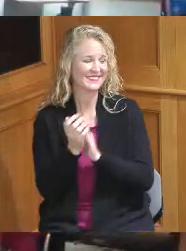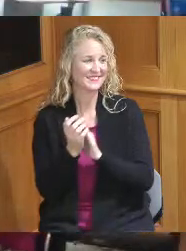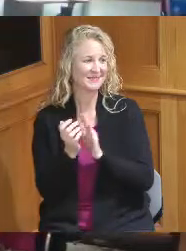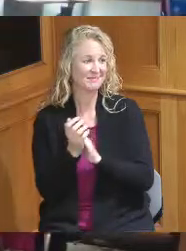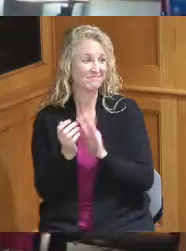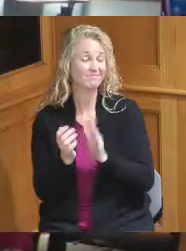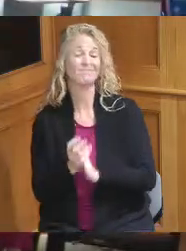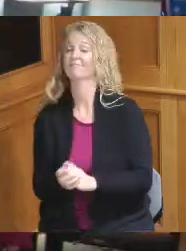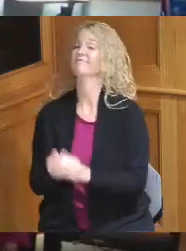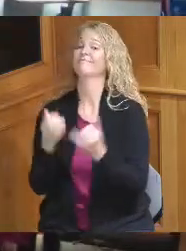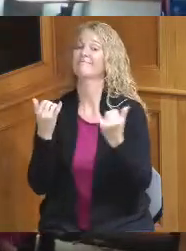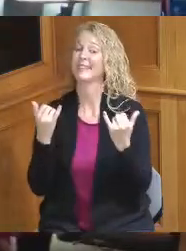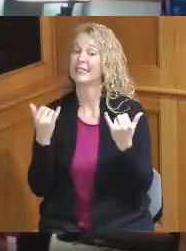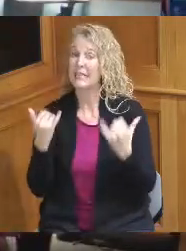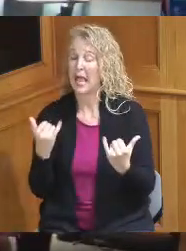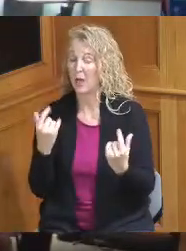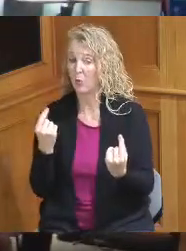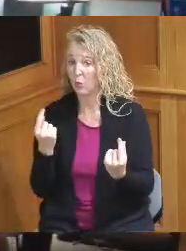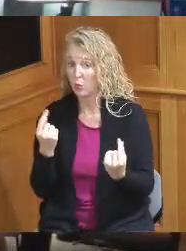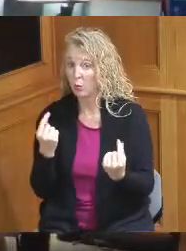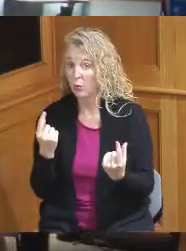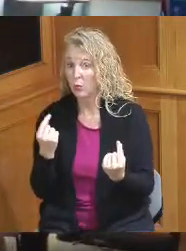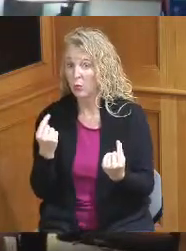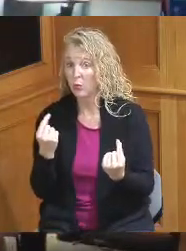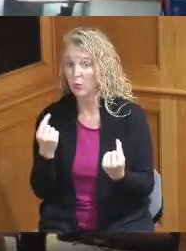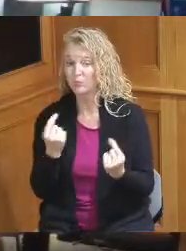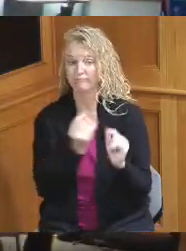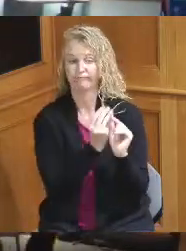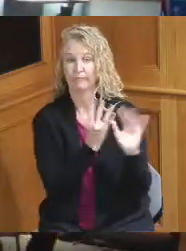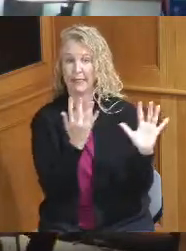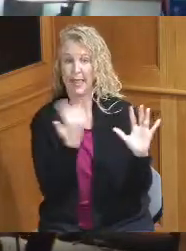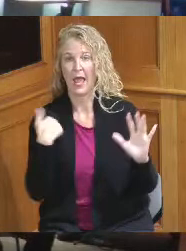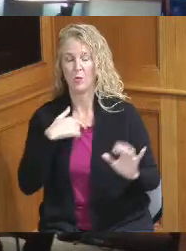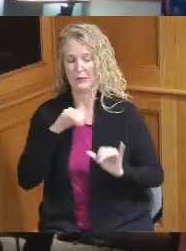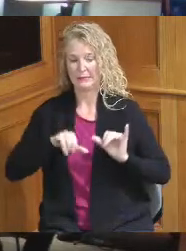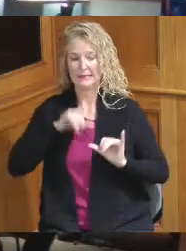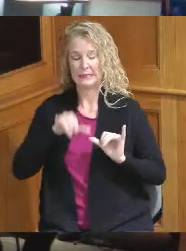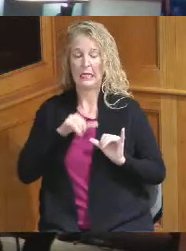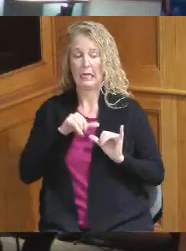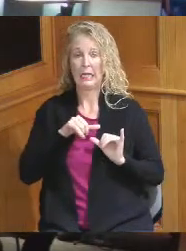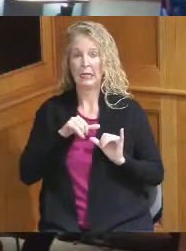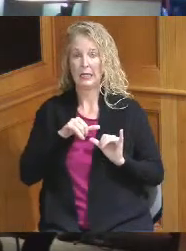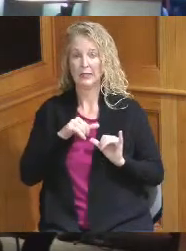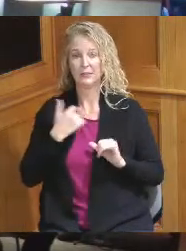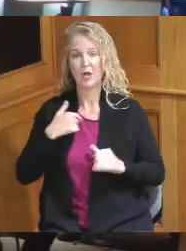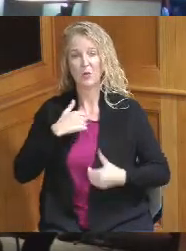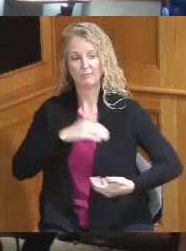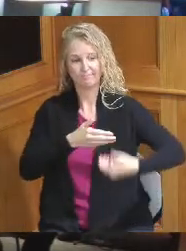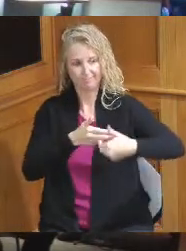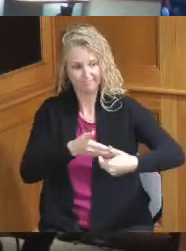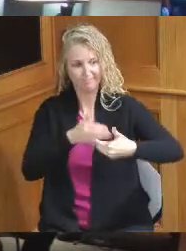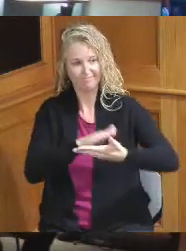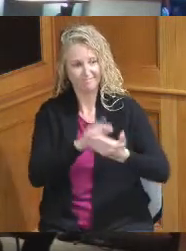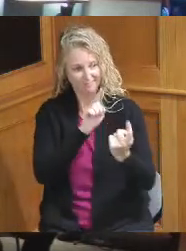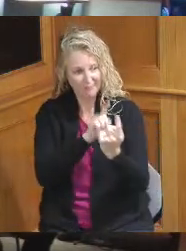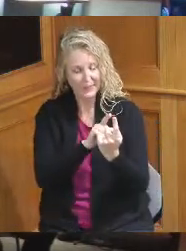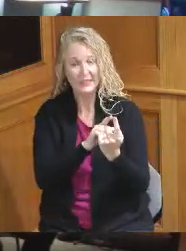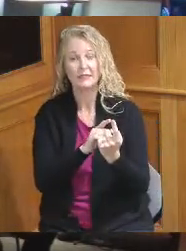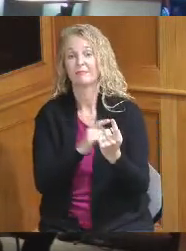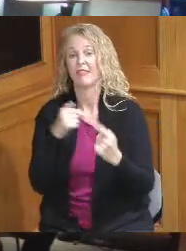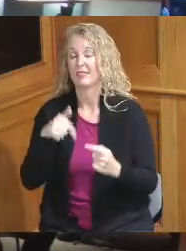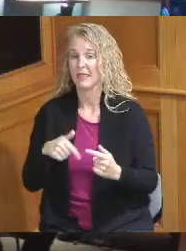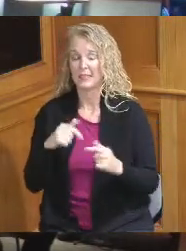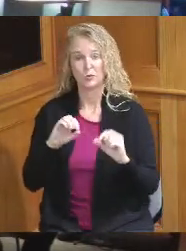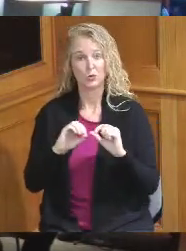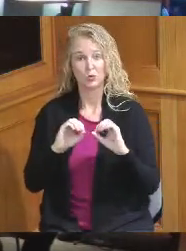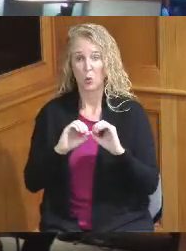And now what we're going to do is ask you to line up. We'll stay up here. We'll shake your hand. These organizations,